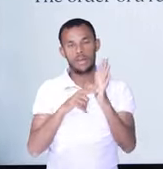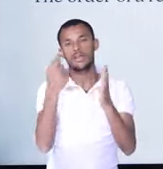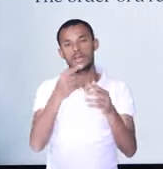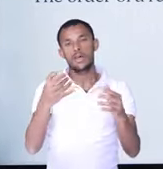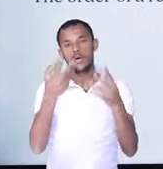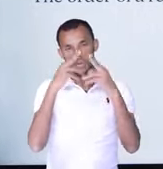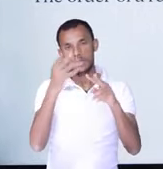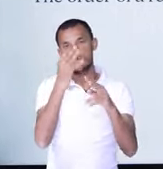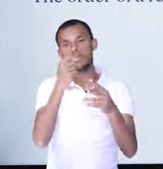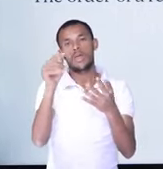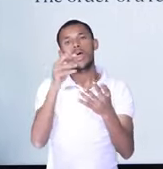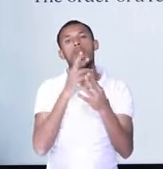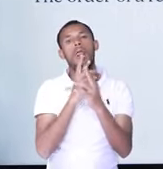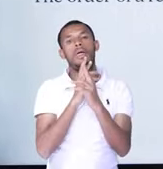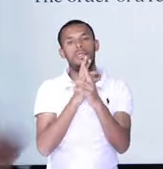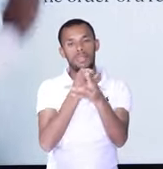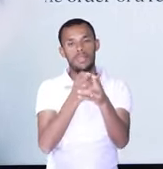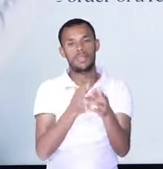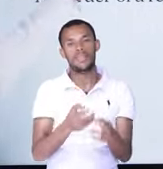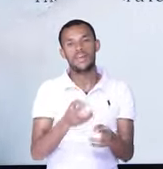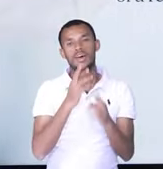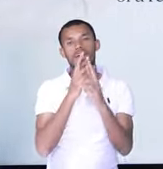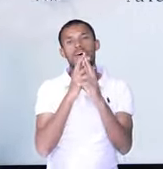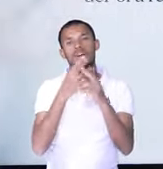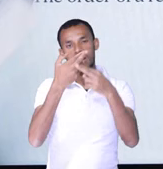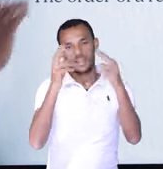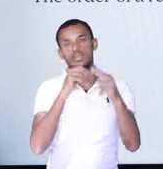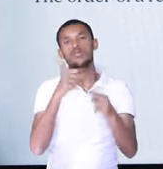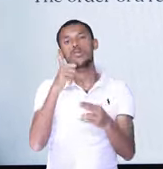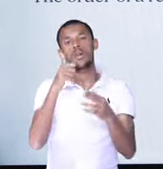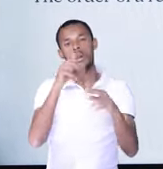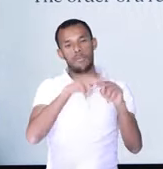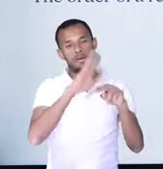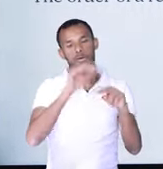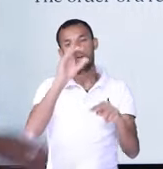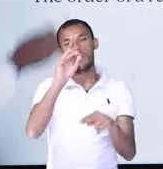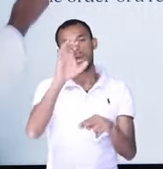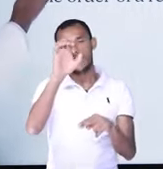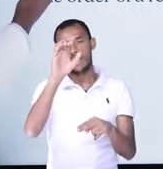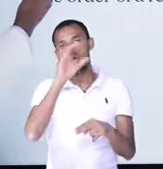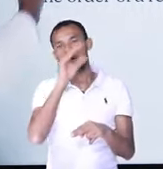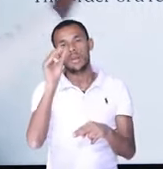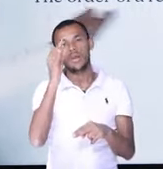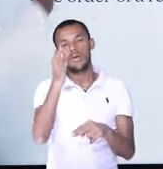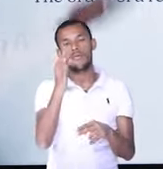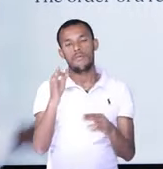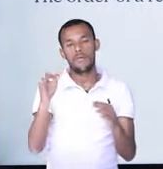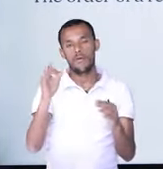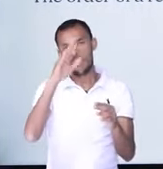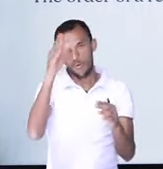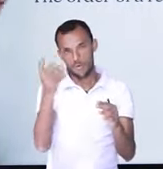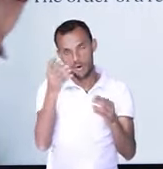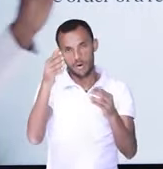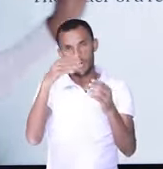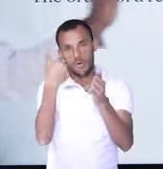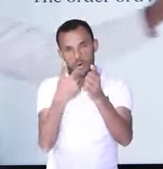The concentrations of the reactants. Rate is not depends on D, E, and F. An overall order of